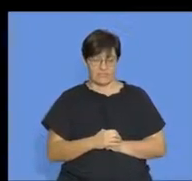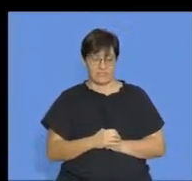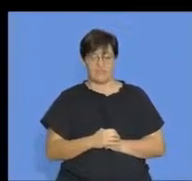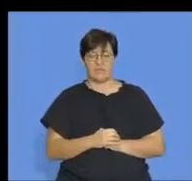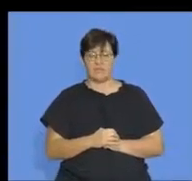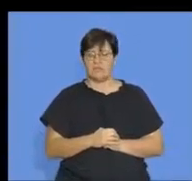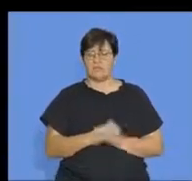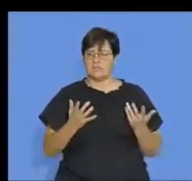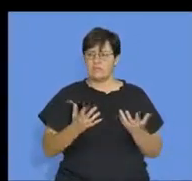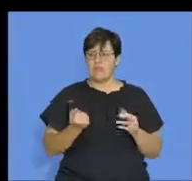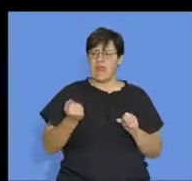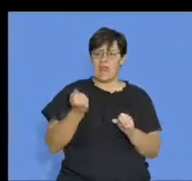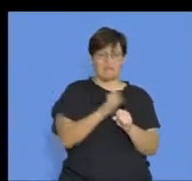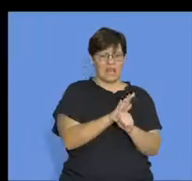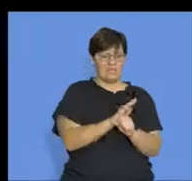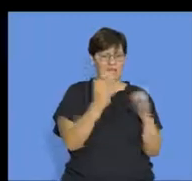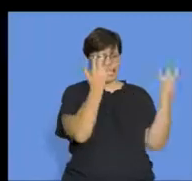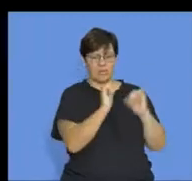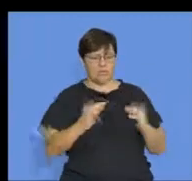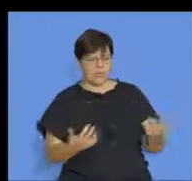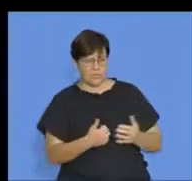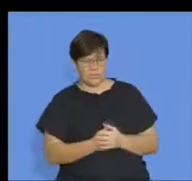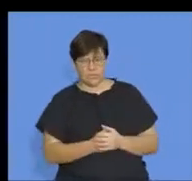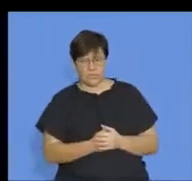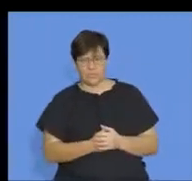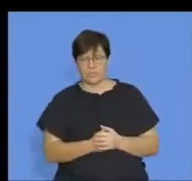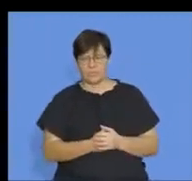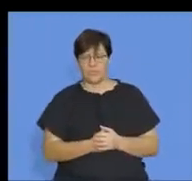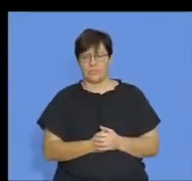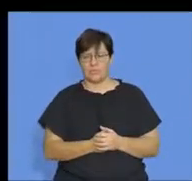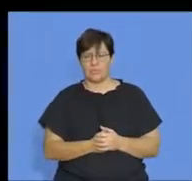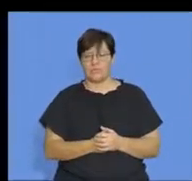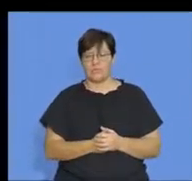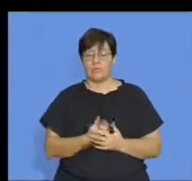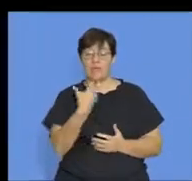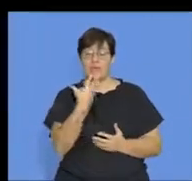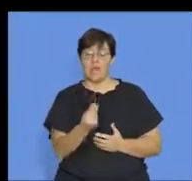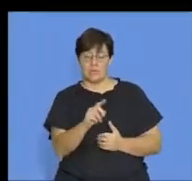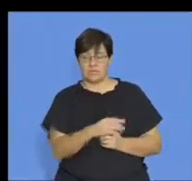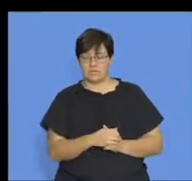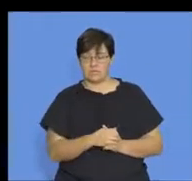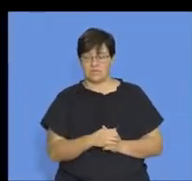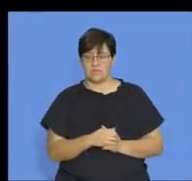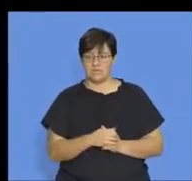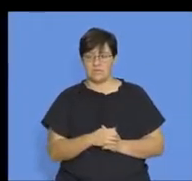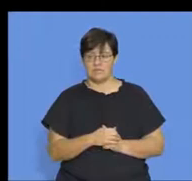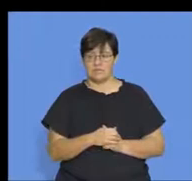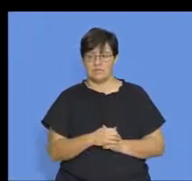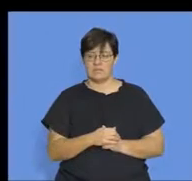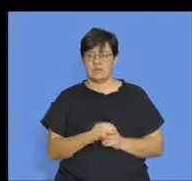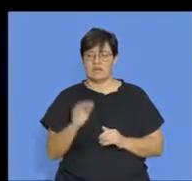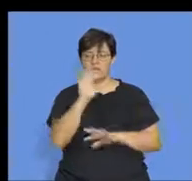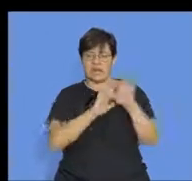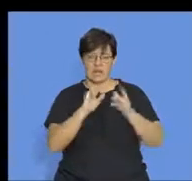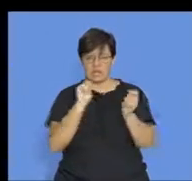600,000. Okay, now how does that affect your calculations? Obviously, we now have, and I'm just going to